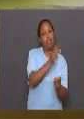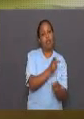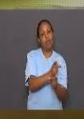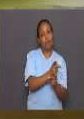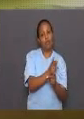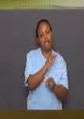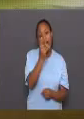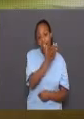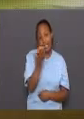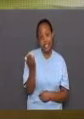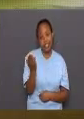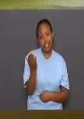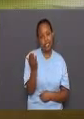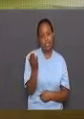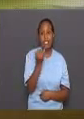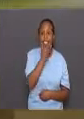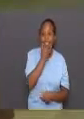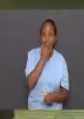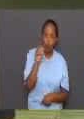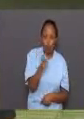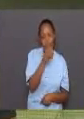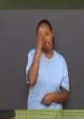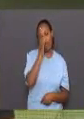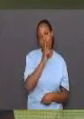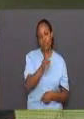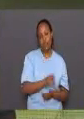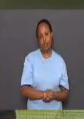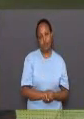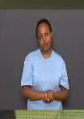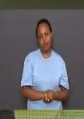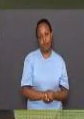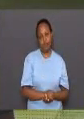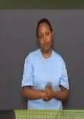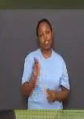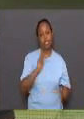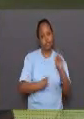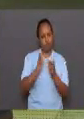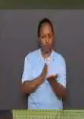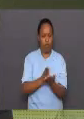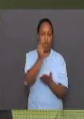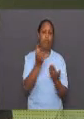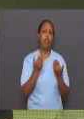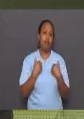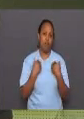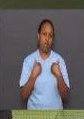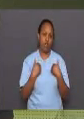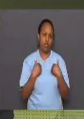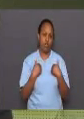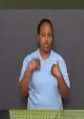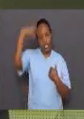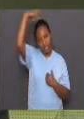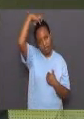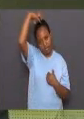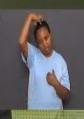when something has gone wrong. The people have the right to hold their